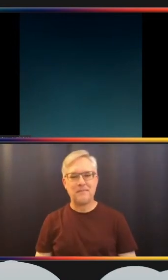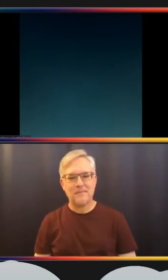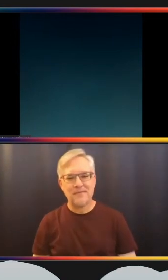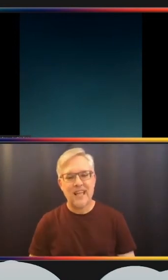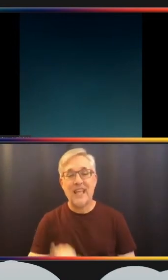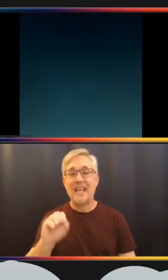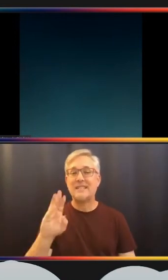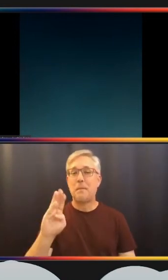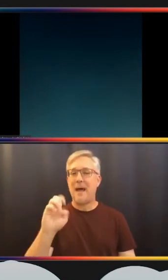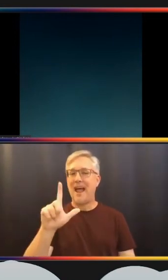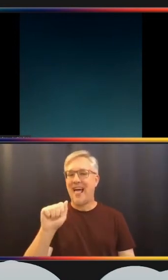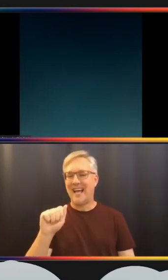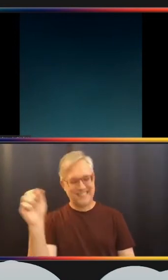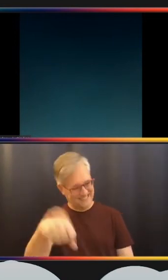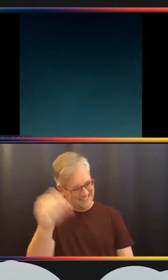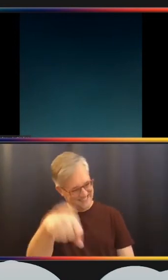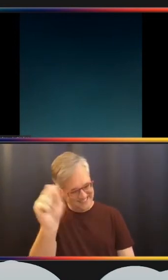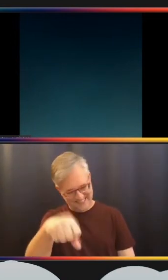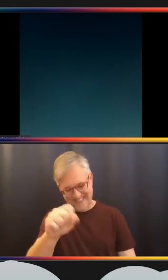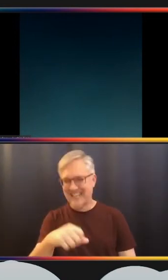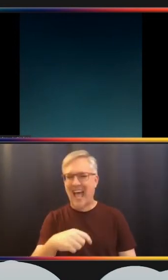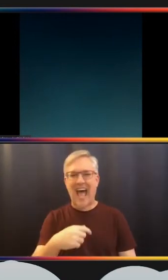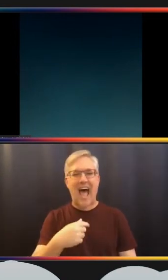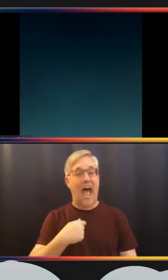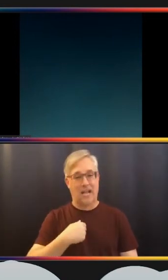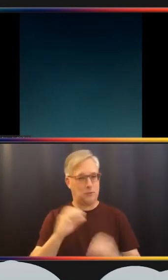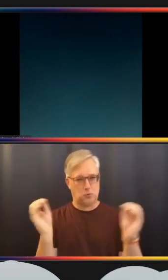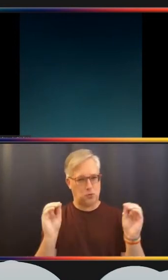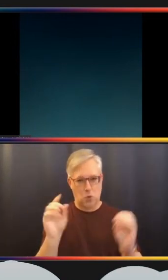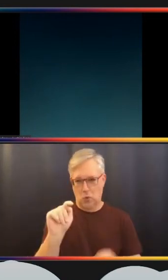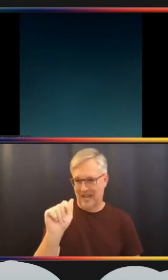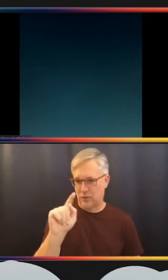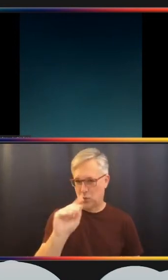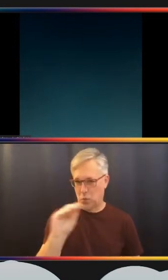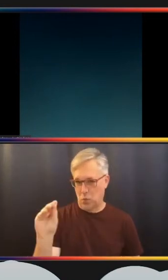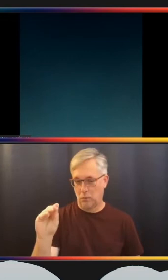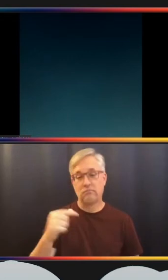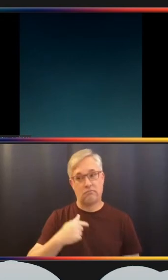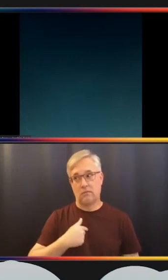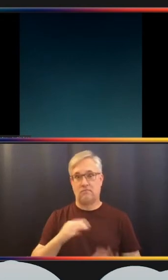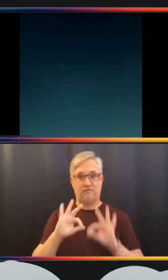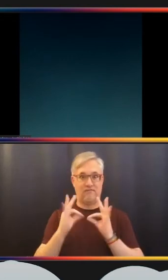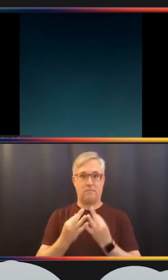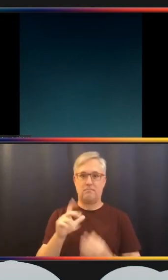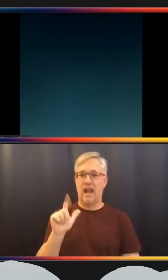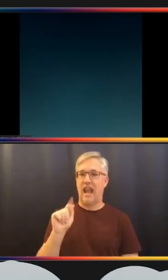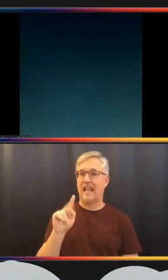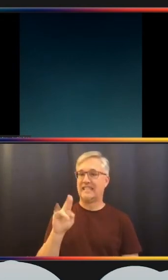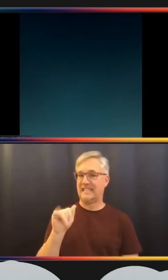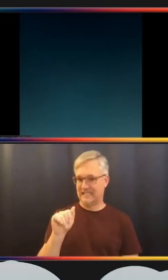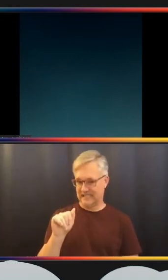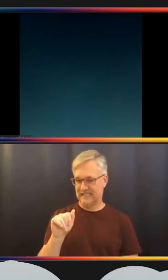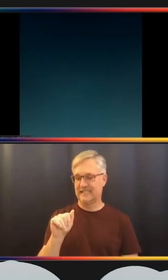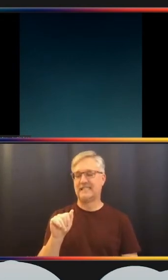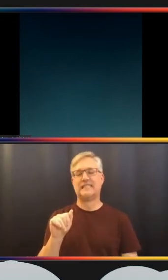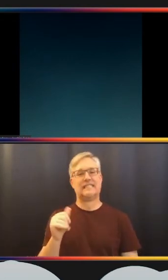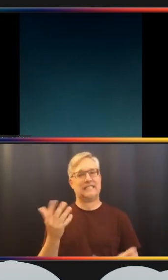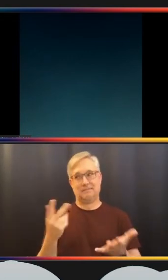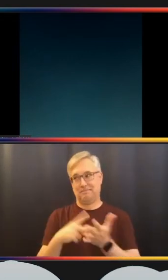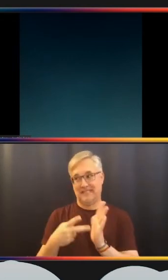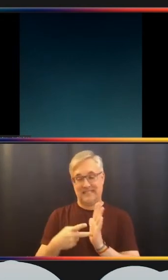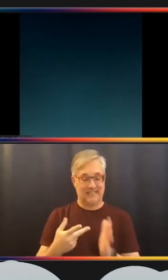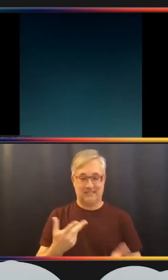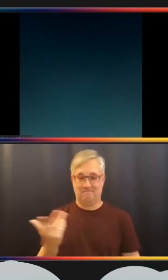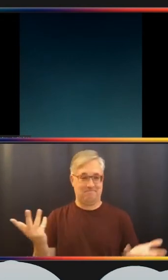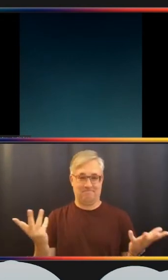I don't have any tattoos. I live in a Latino household, so I have to wait till I don't, if I ever want to get any,